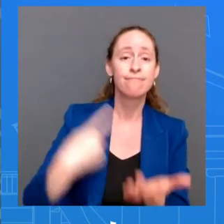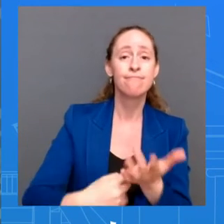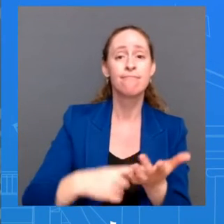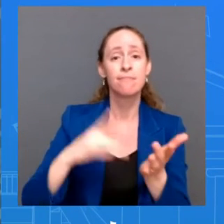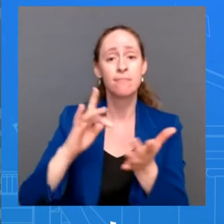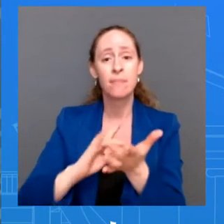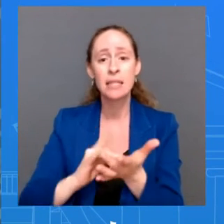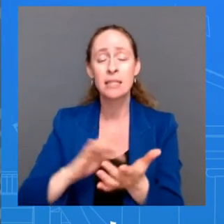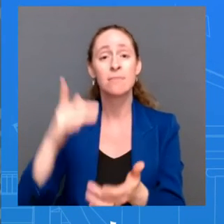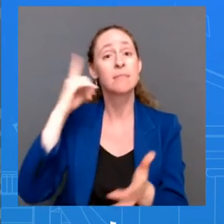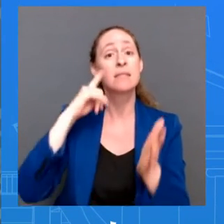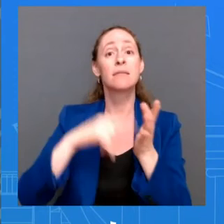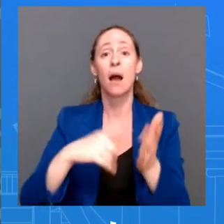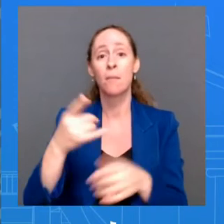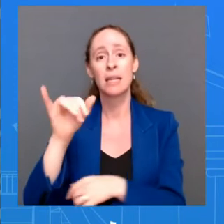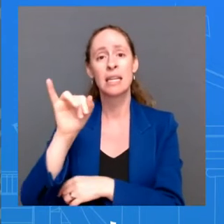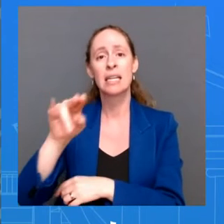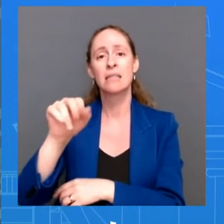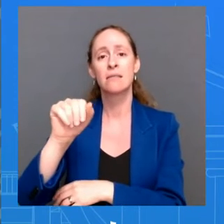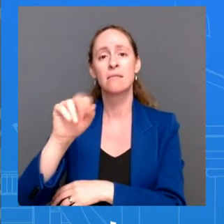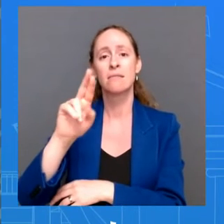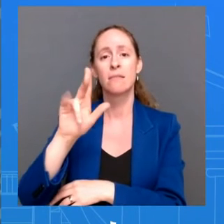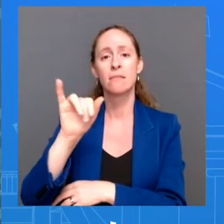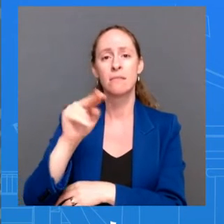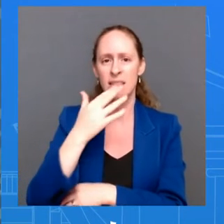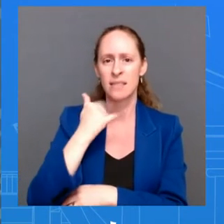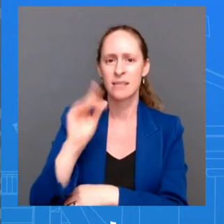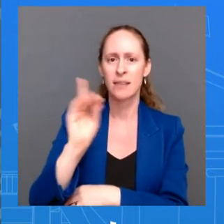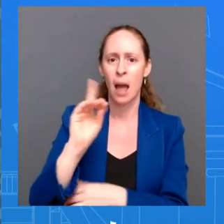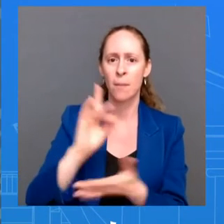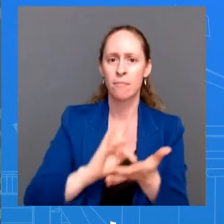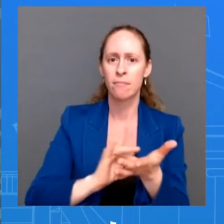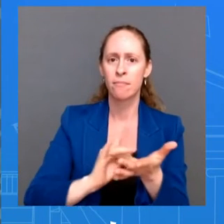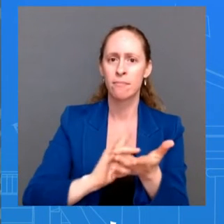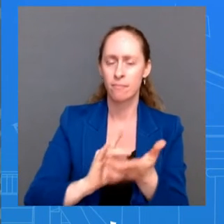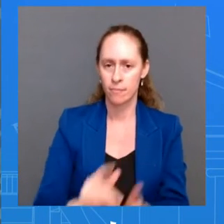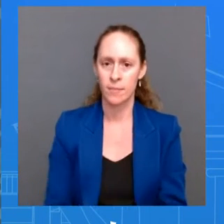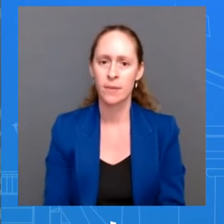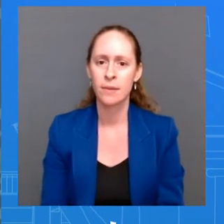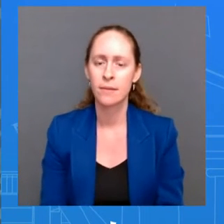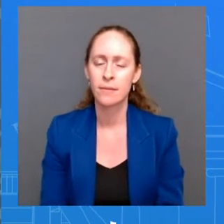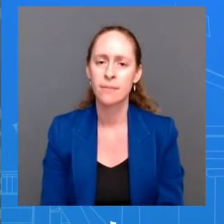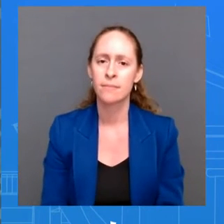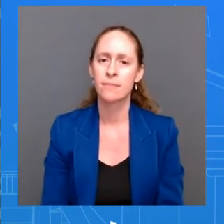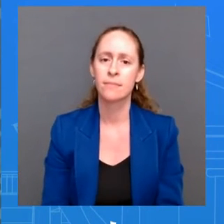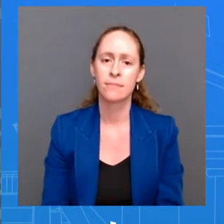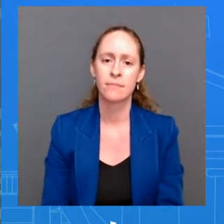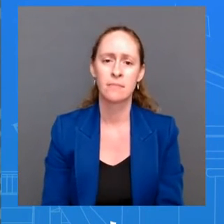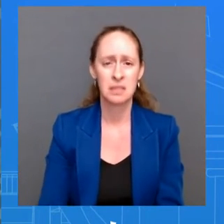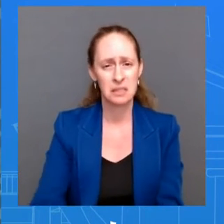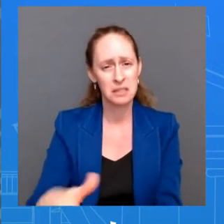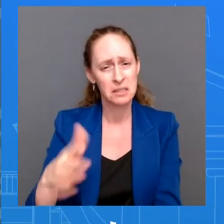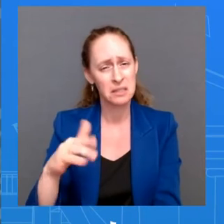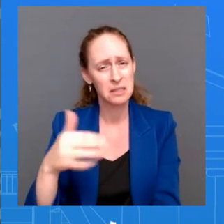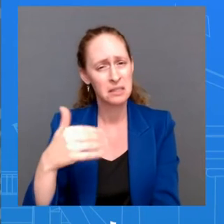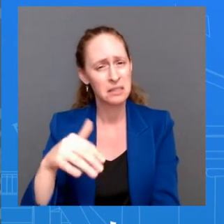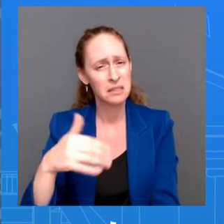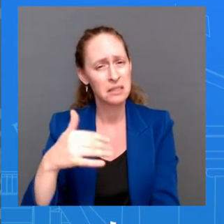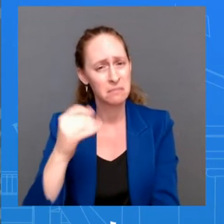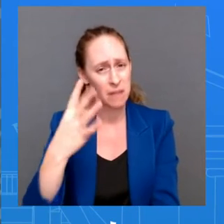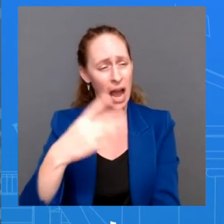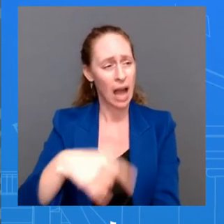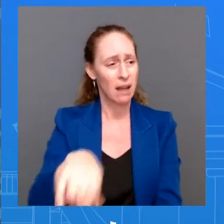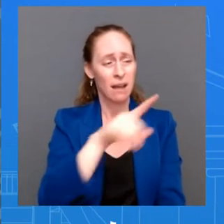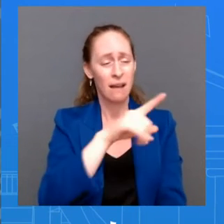how you know, families are paying two times, three times more than families across in other